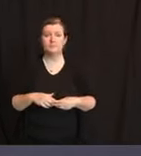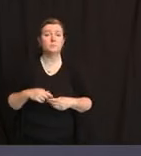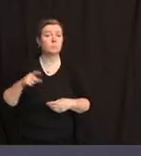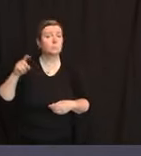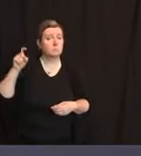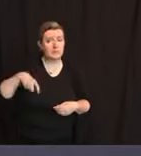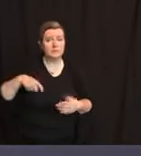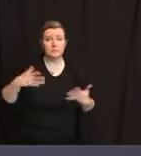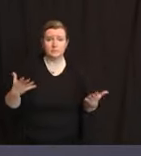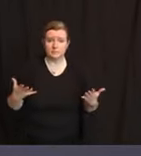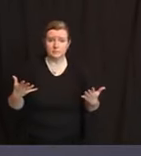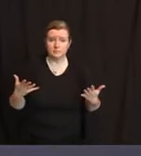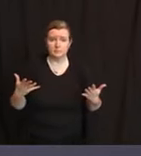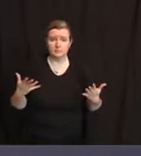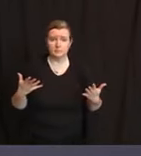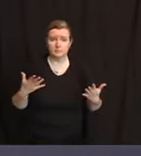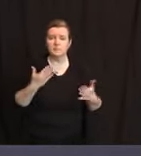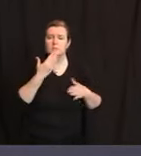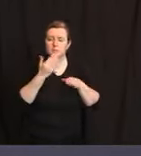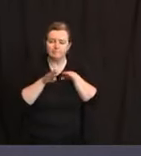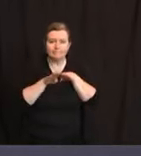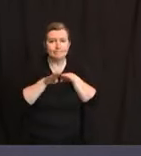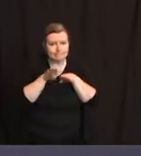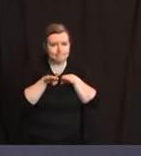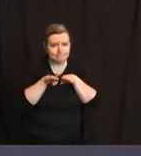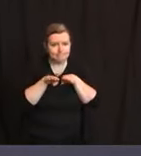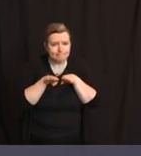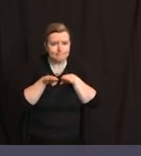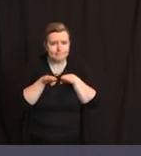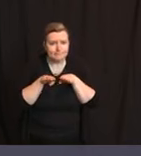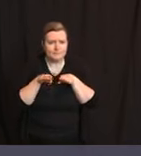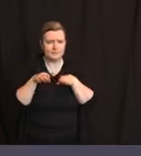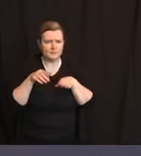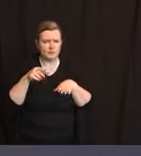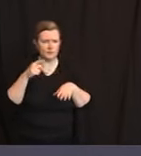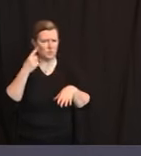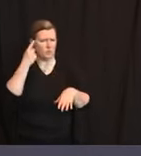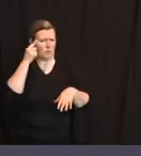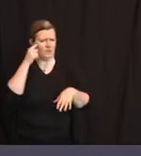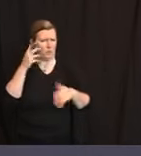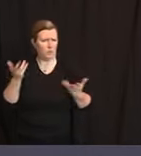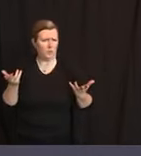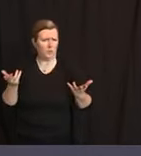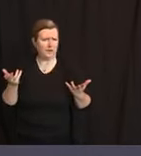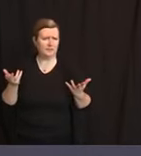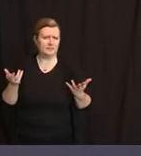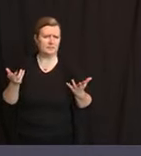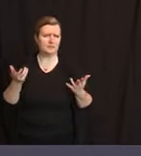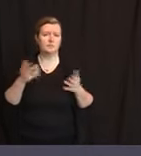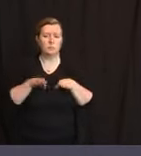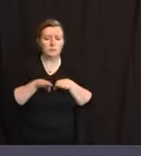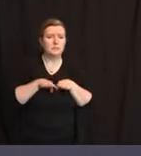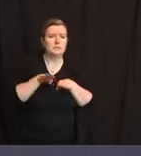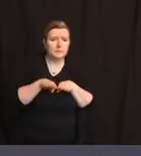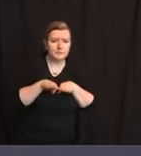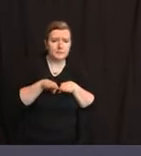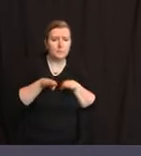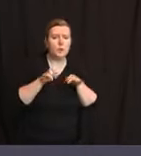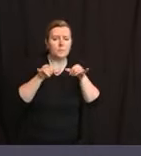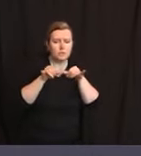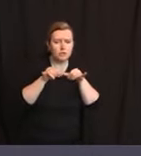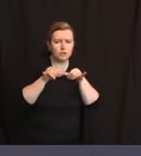steps, particularly ones that may on the surface look unrelated, because you are much better able to real time, in an